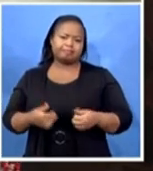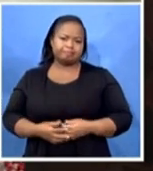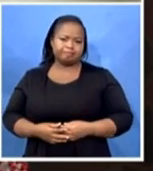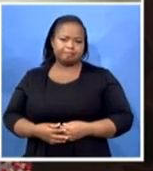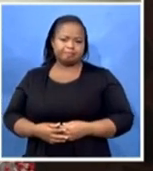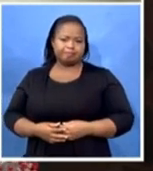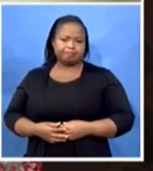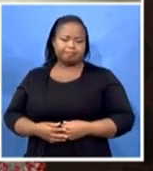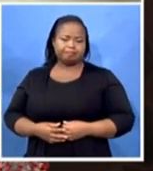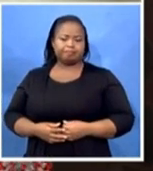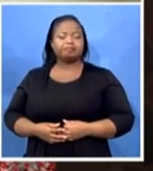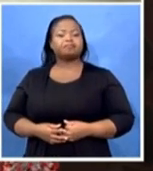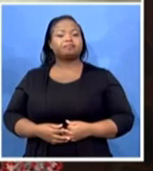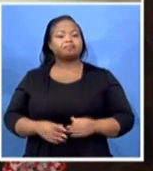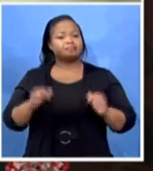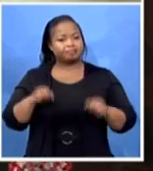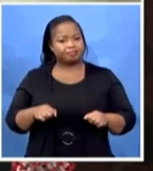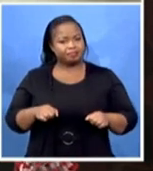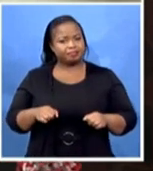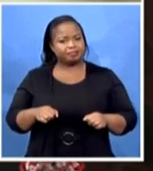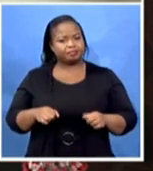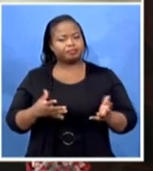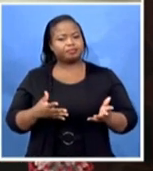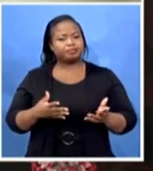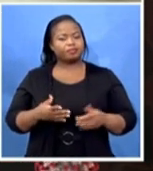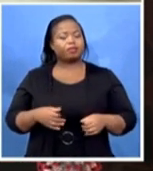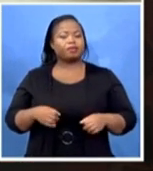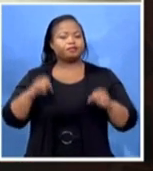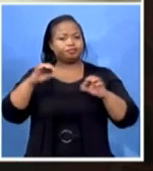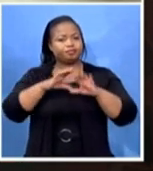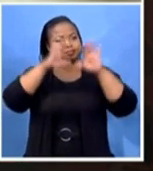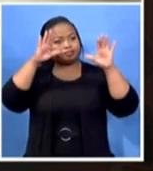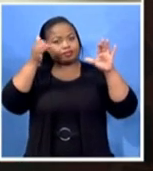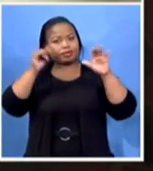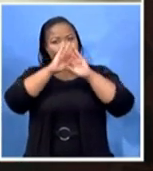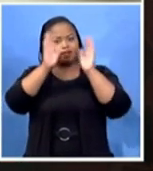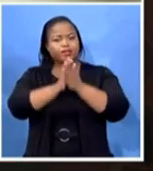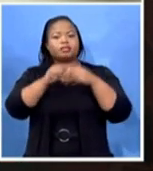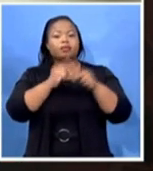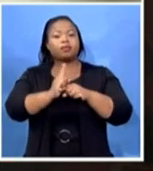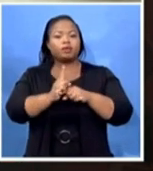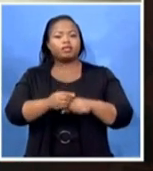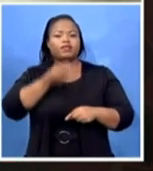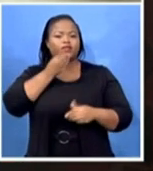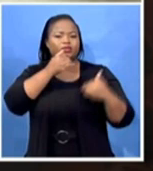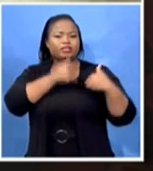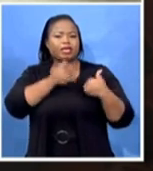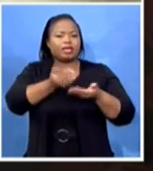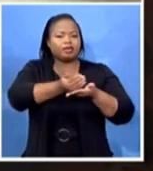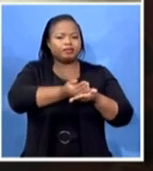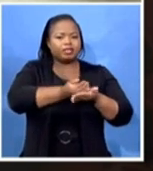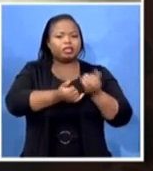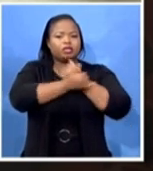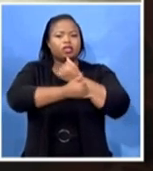conversation in the bigger picture is about food security in the country, concerns